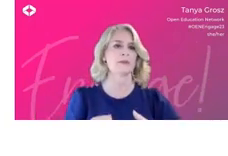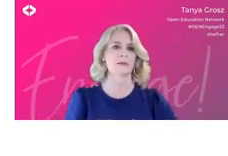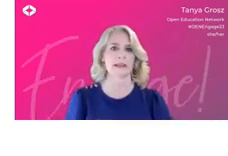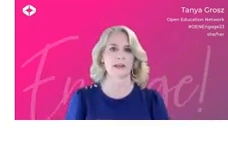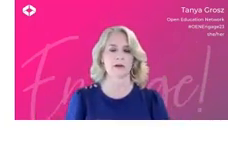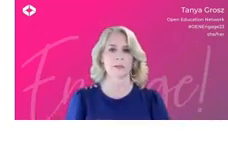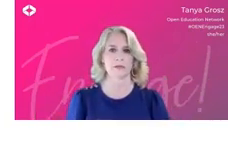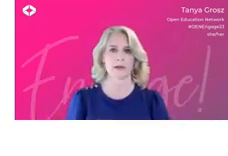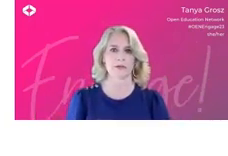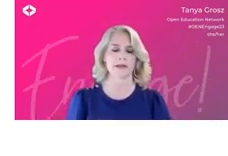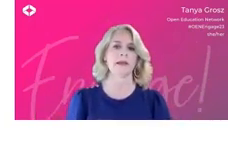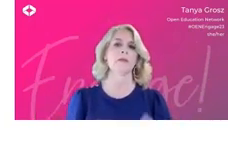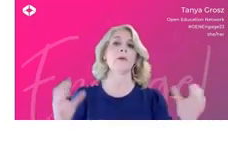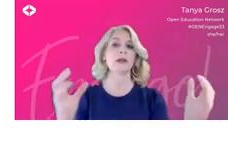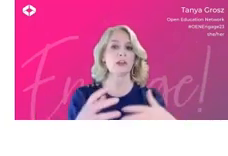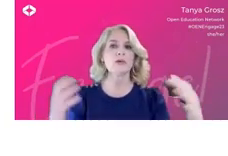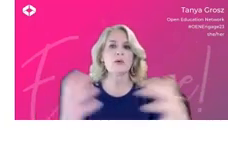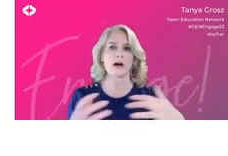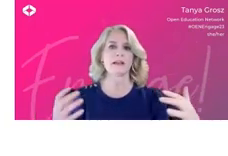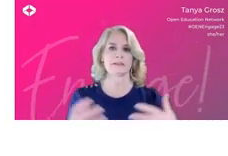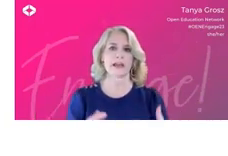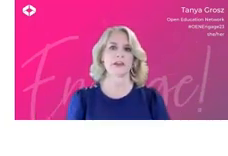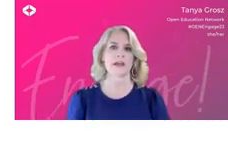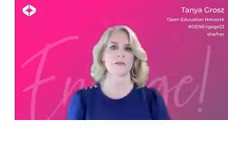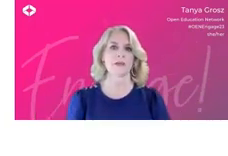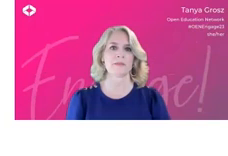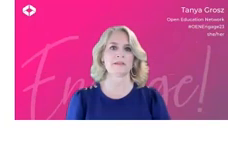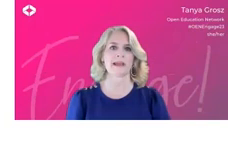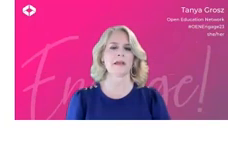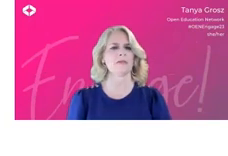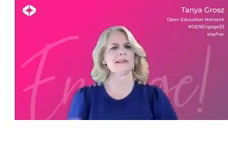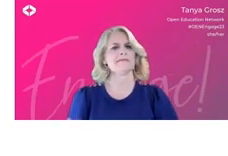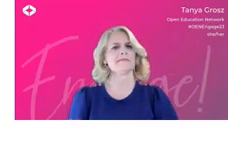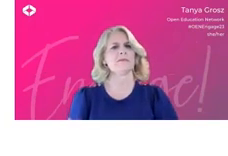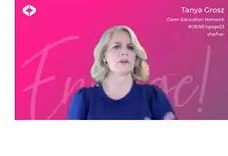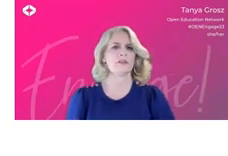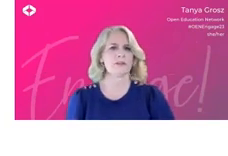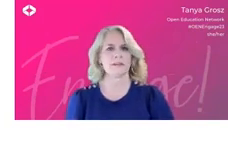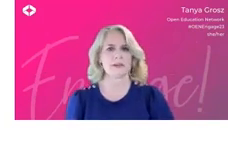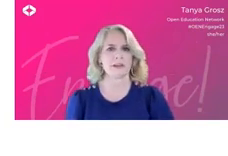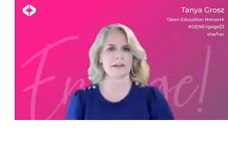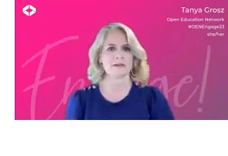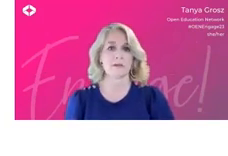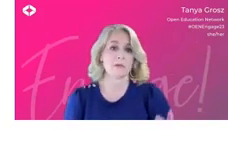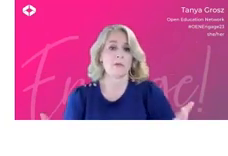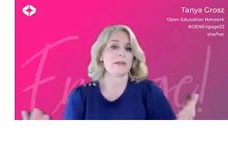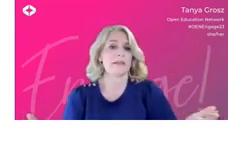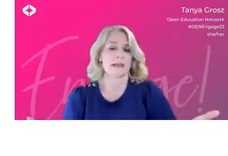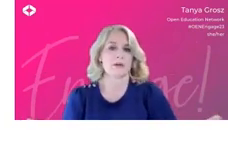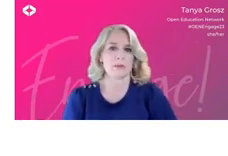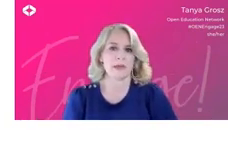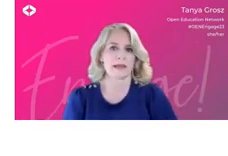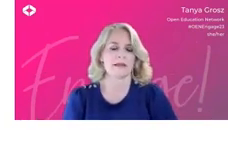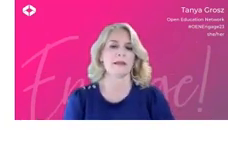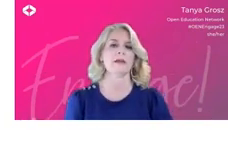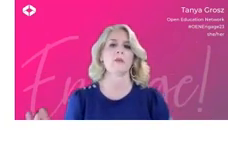hopefully you'll be able to get your arms around it. But you all as educators might be saying, well, what do students think of it? What do they